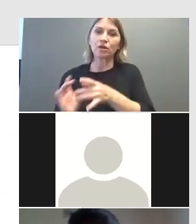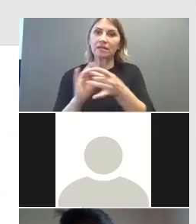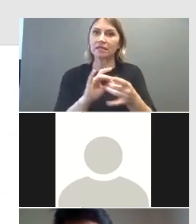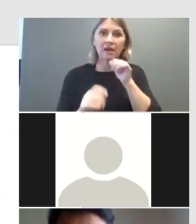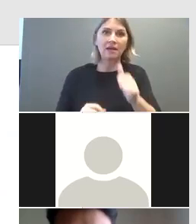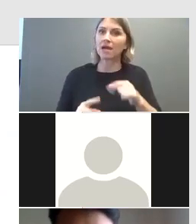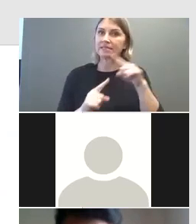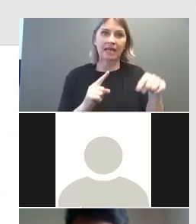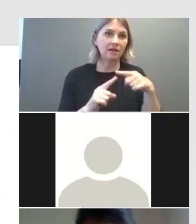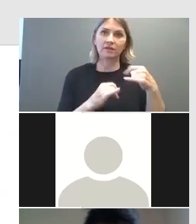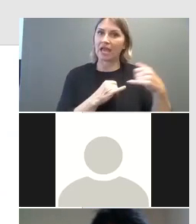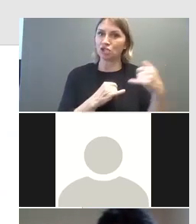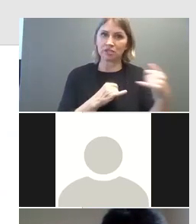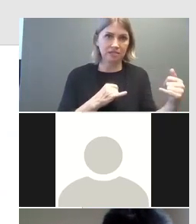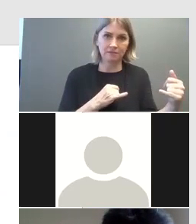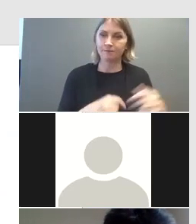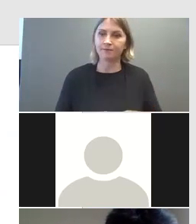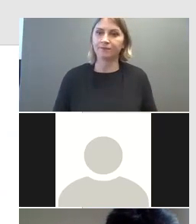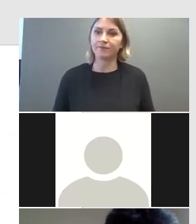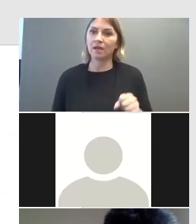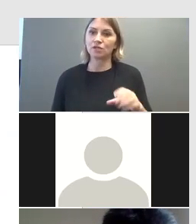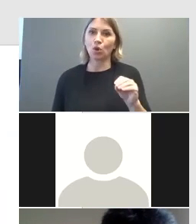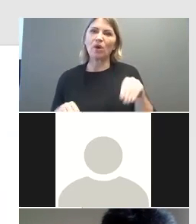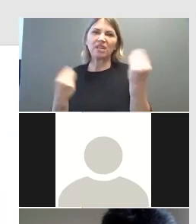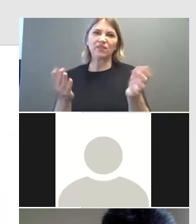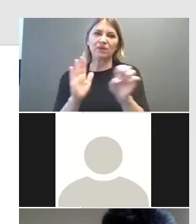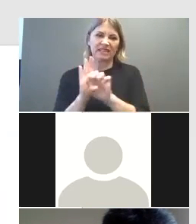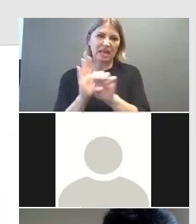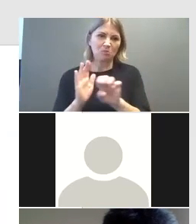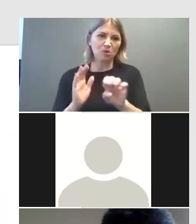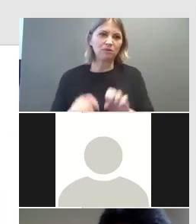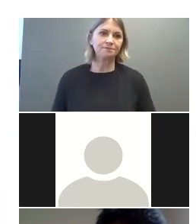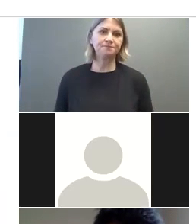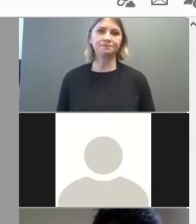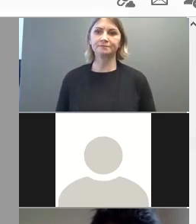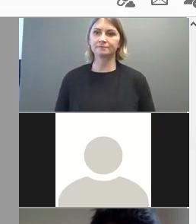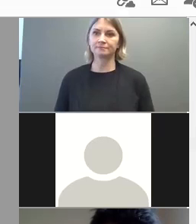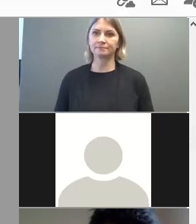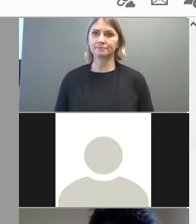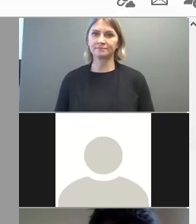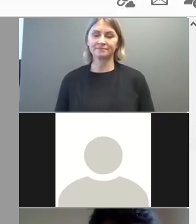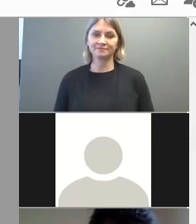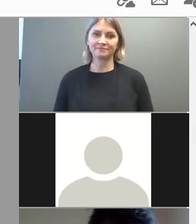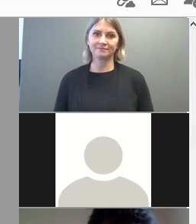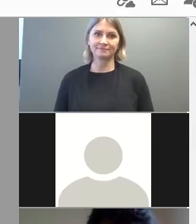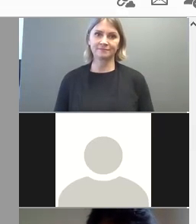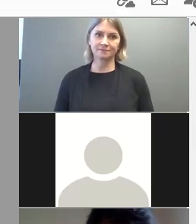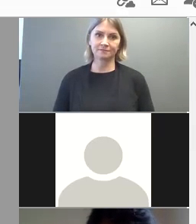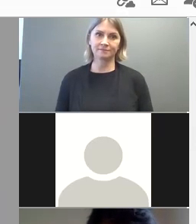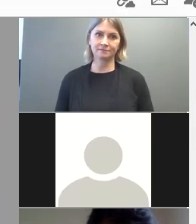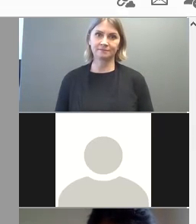that do not create cycles, right? So for example, we had that diagram somewhere. Let me just bring